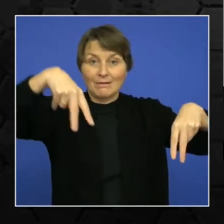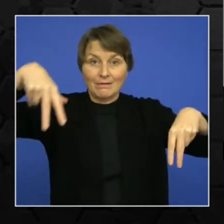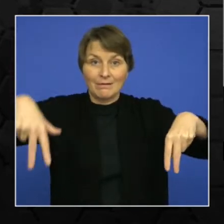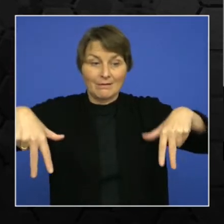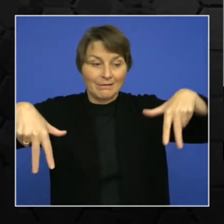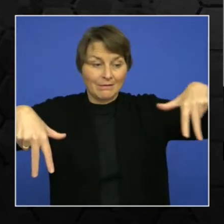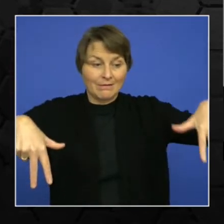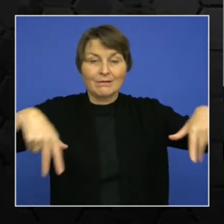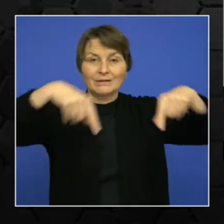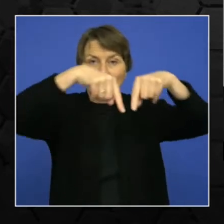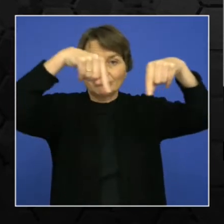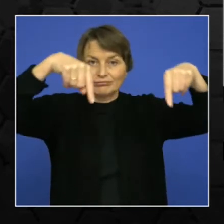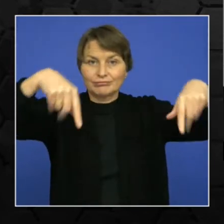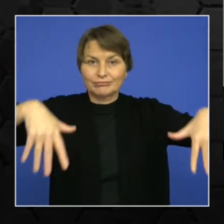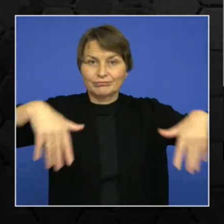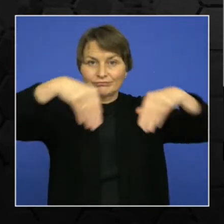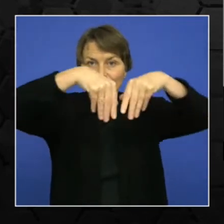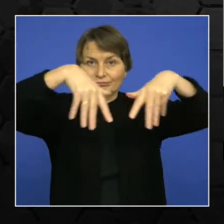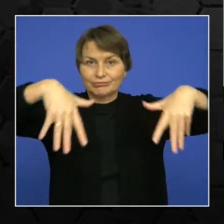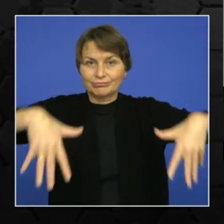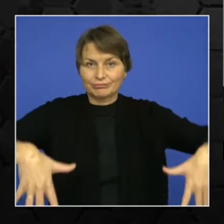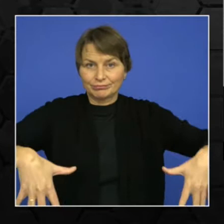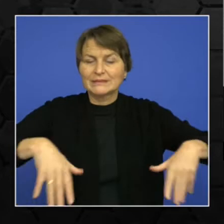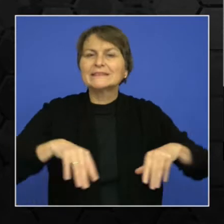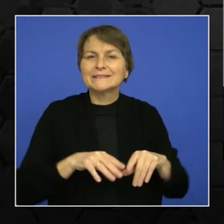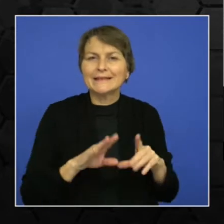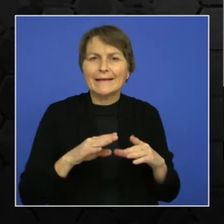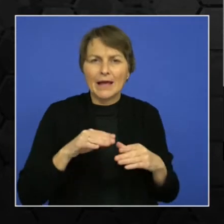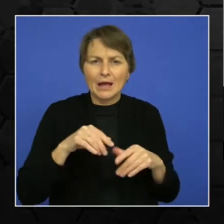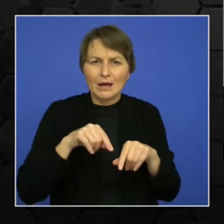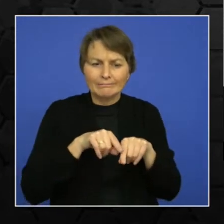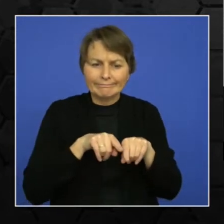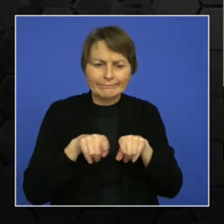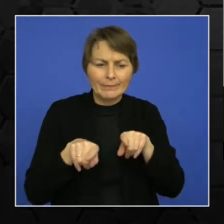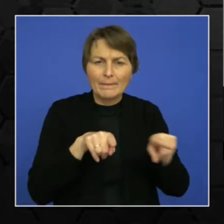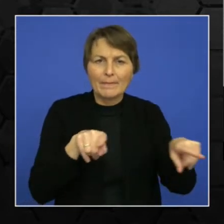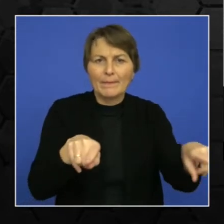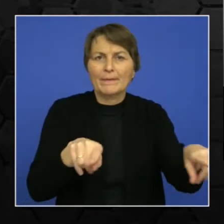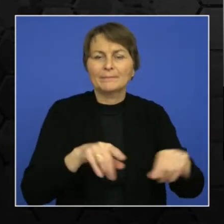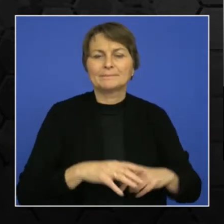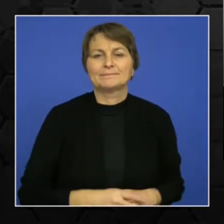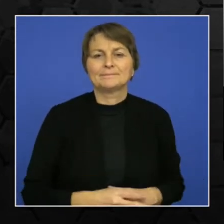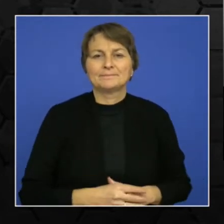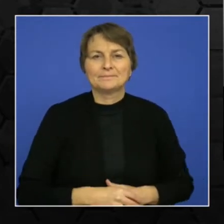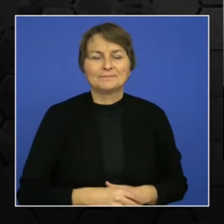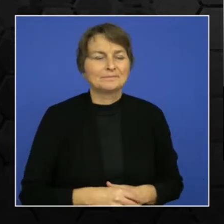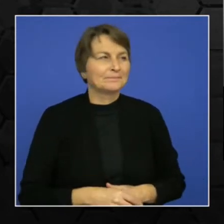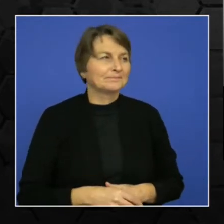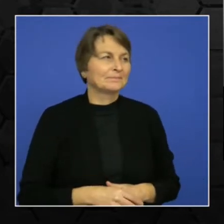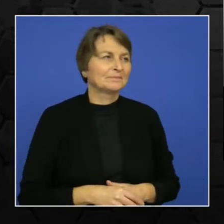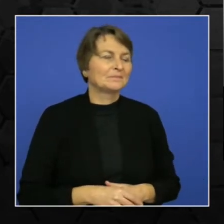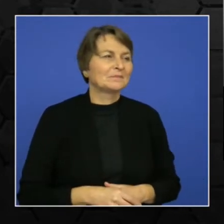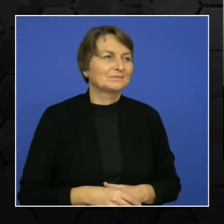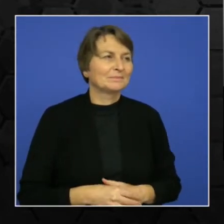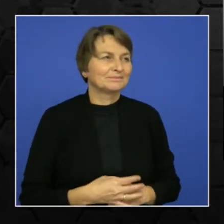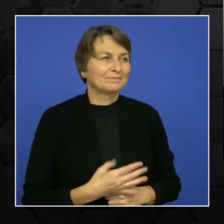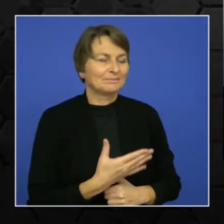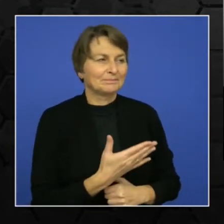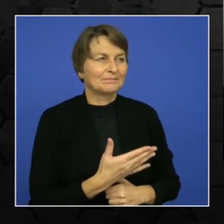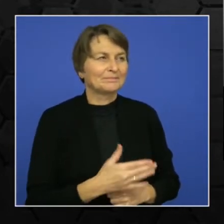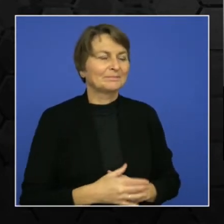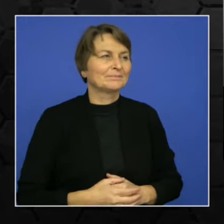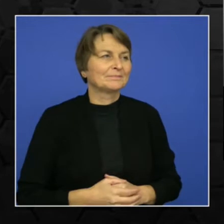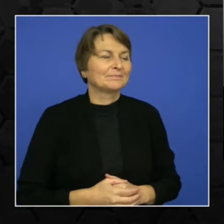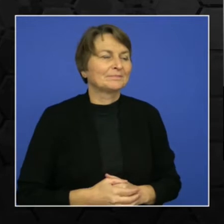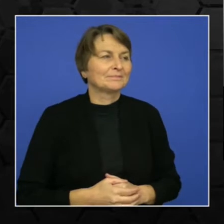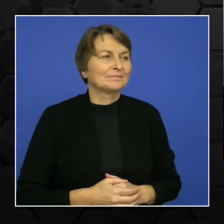different entities. In order to switch between all those entities, I'm doing this. So let me just quickly give up everything here. And here, in